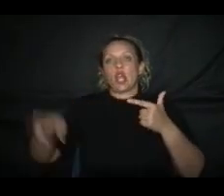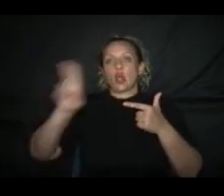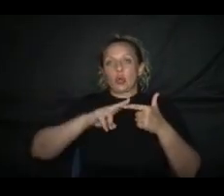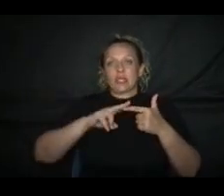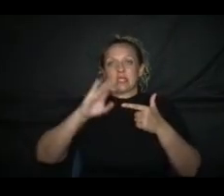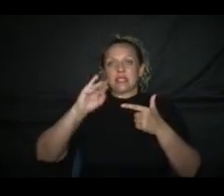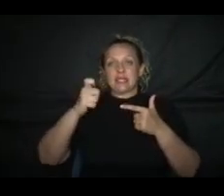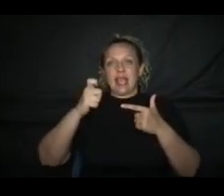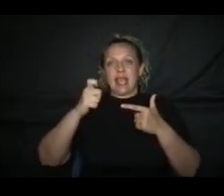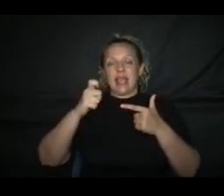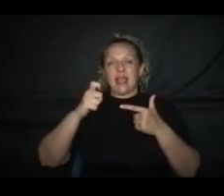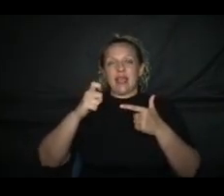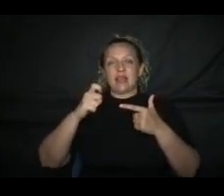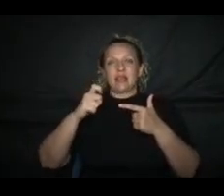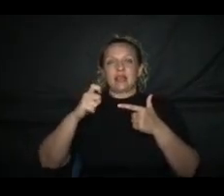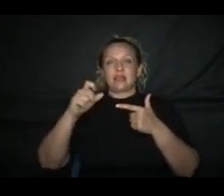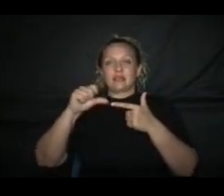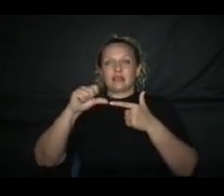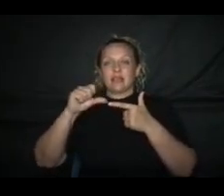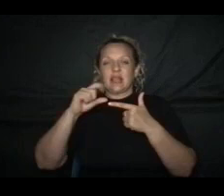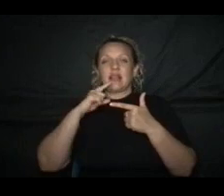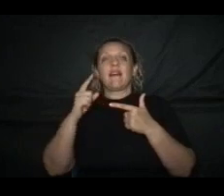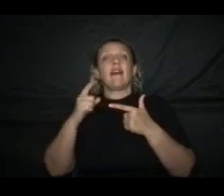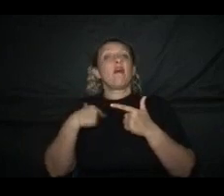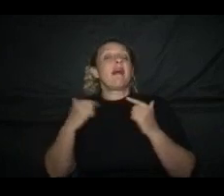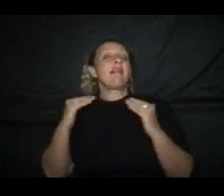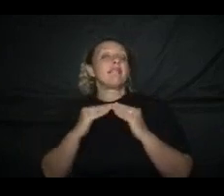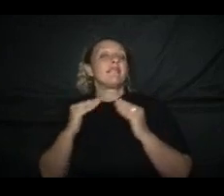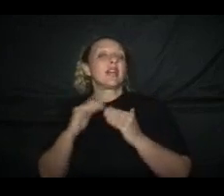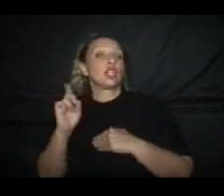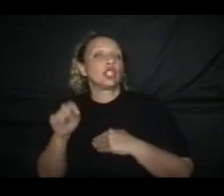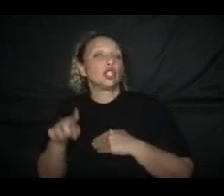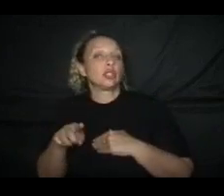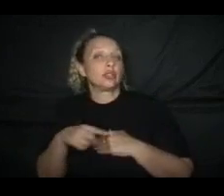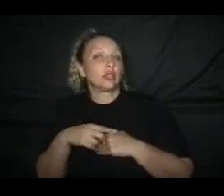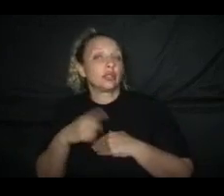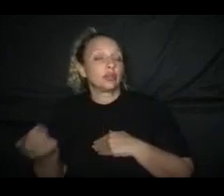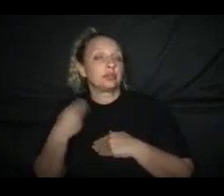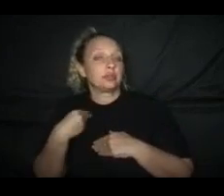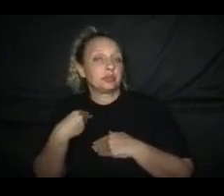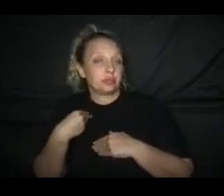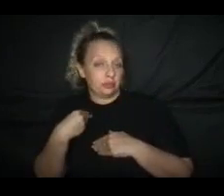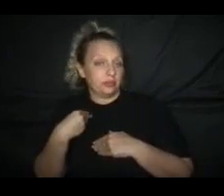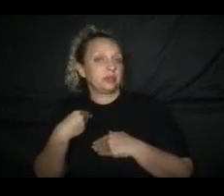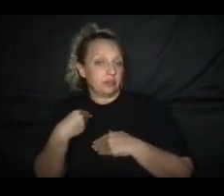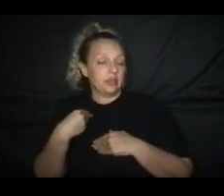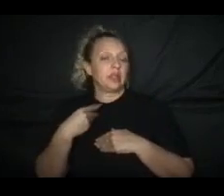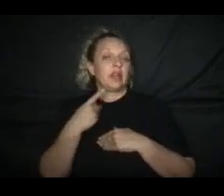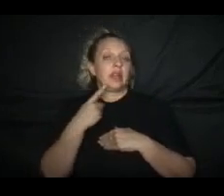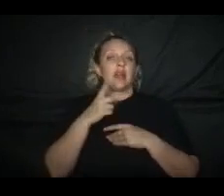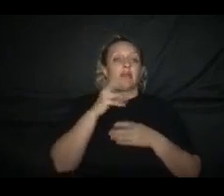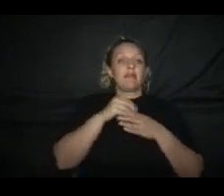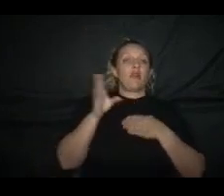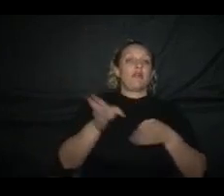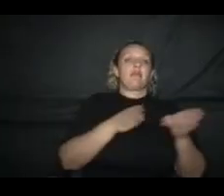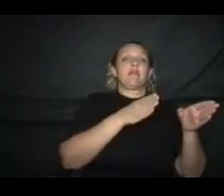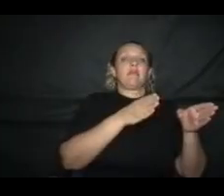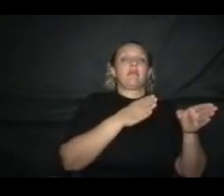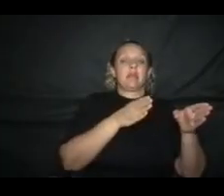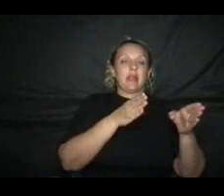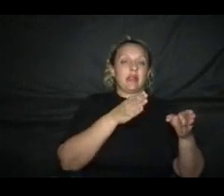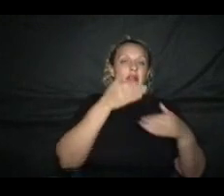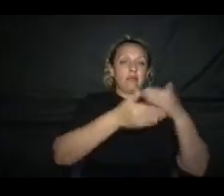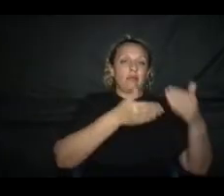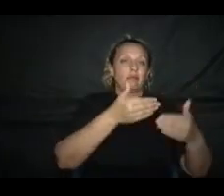for our fair share, ? The Planning and Development Board should be involved in the planning process in the future.